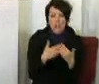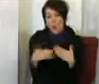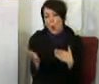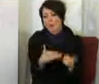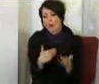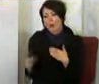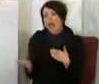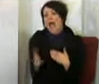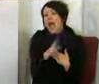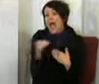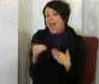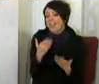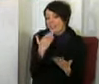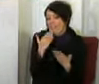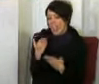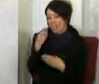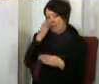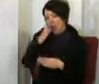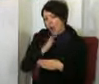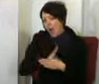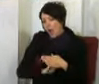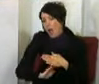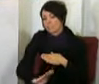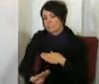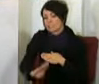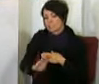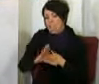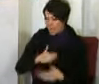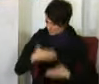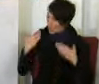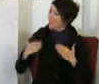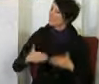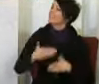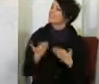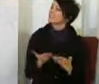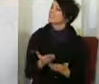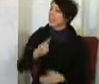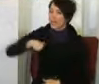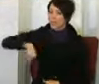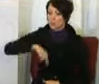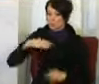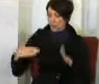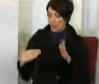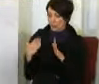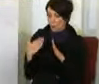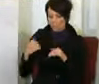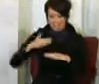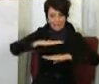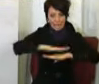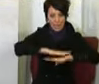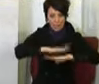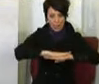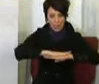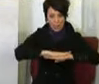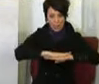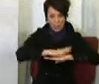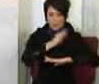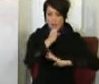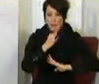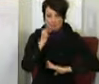give thanks humbly and joyfully as we approach this table.